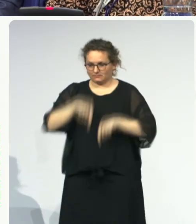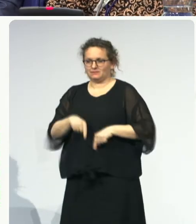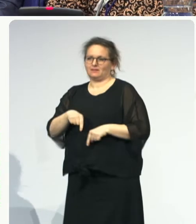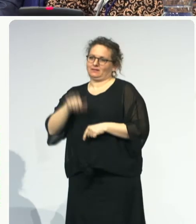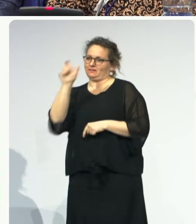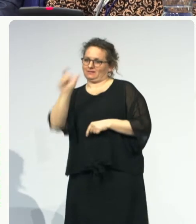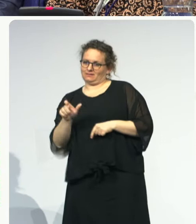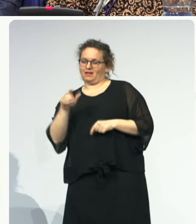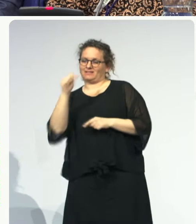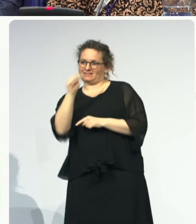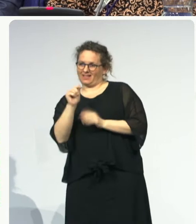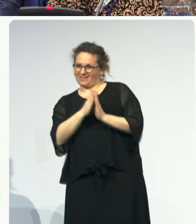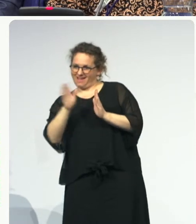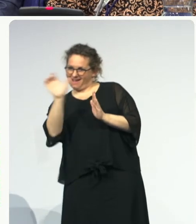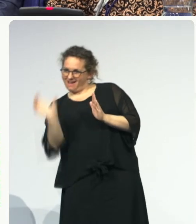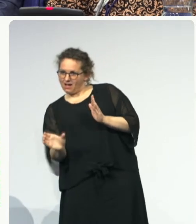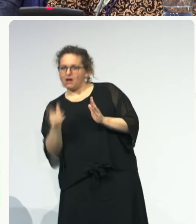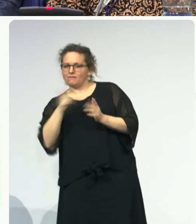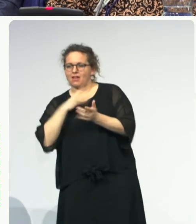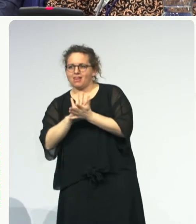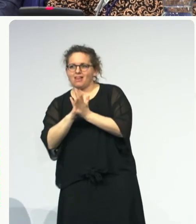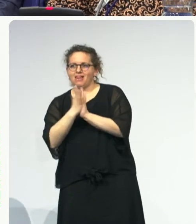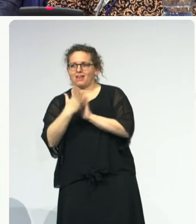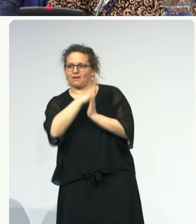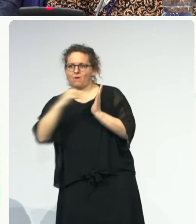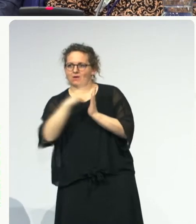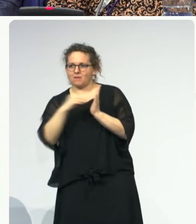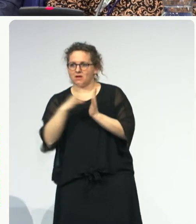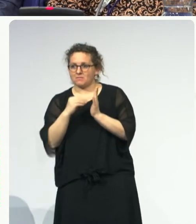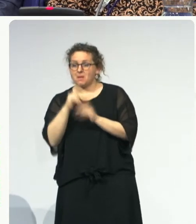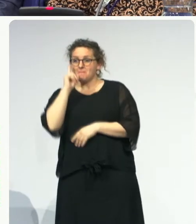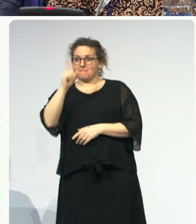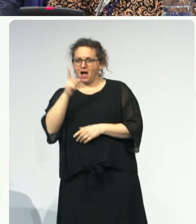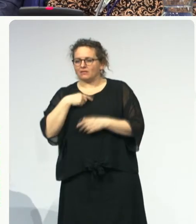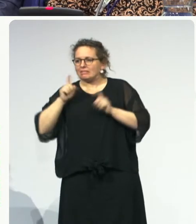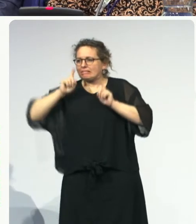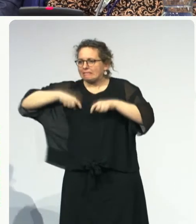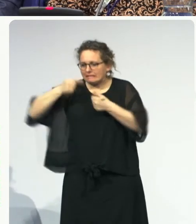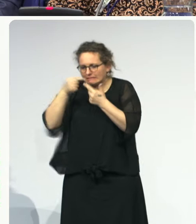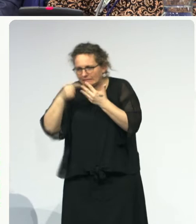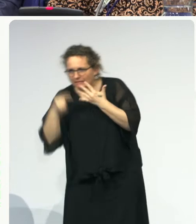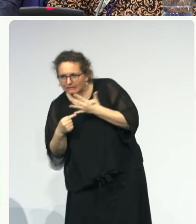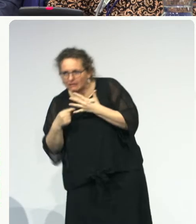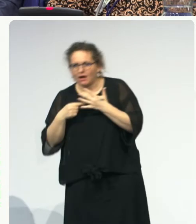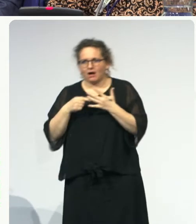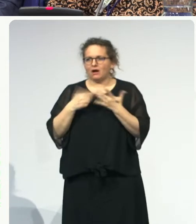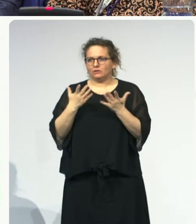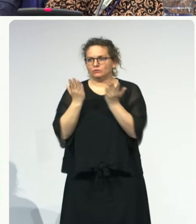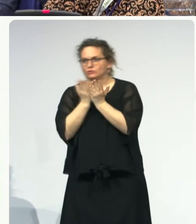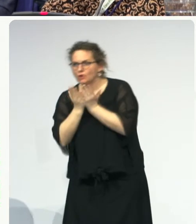Training wanted all schools to accept all children, including those with